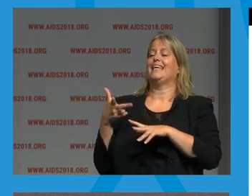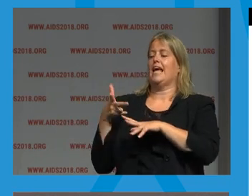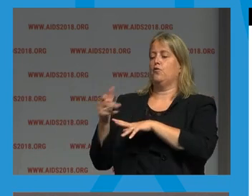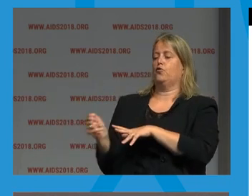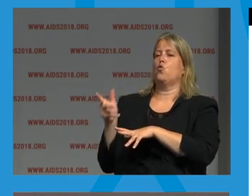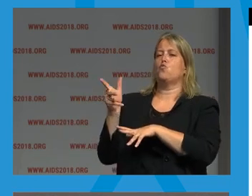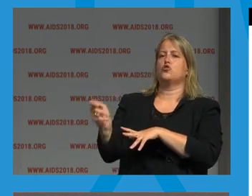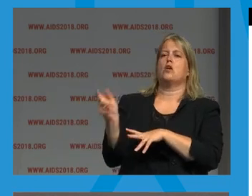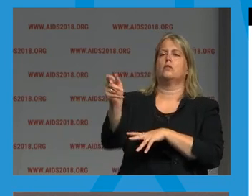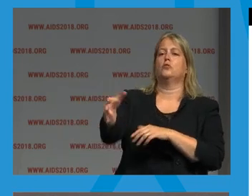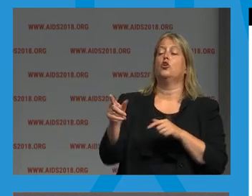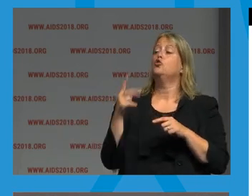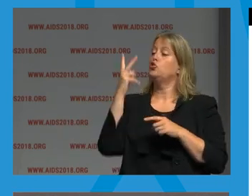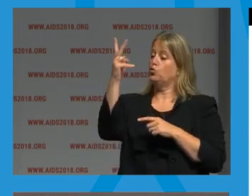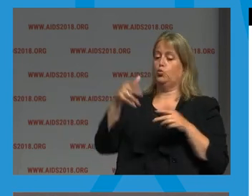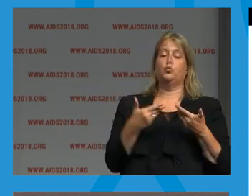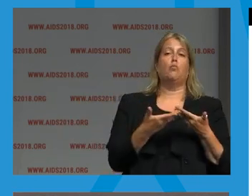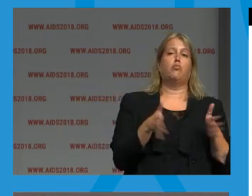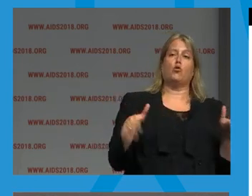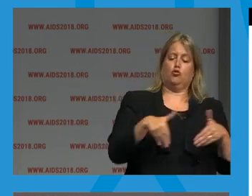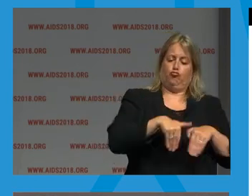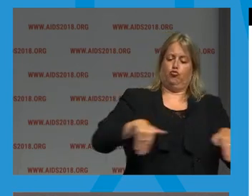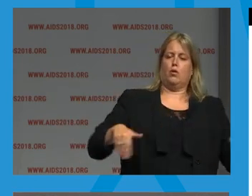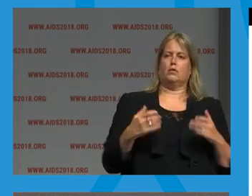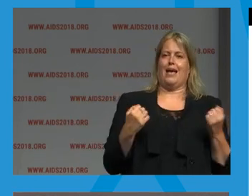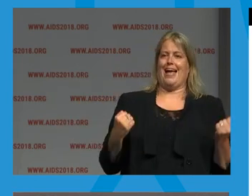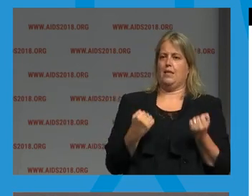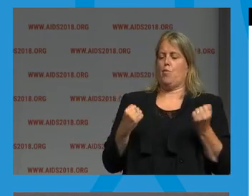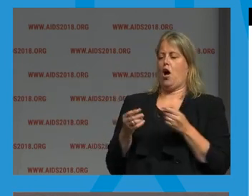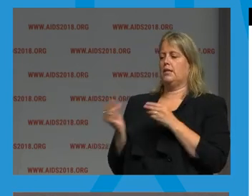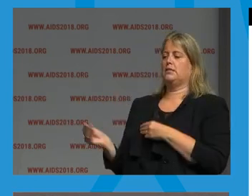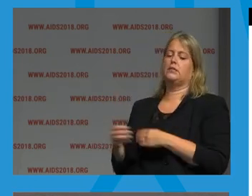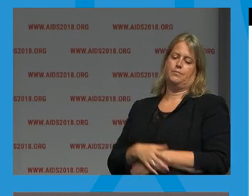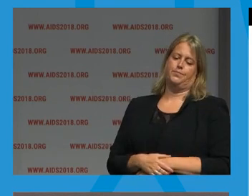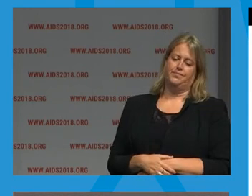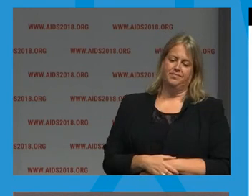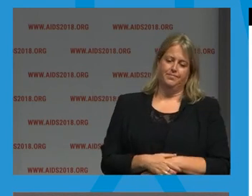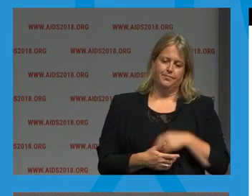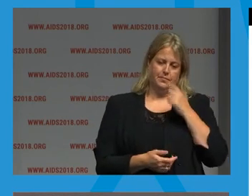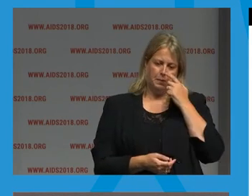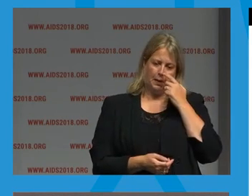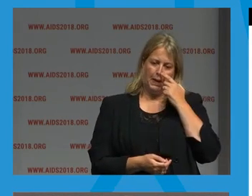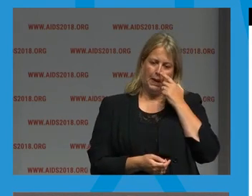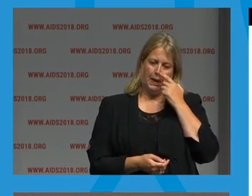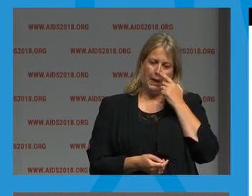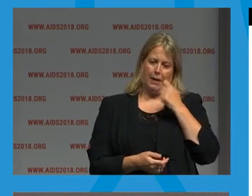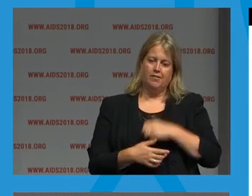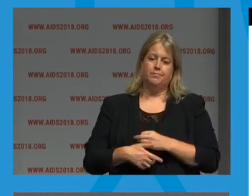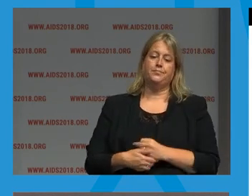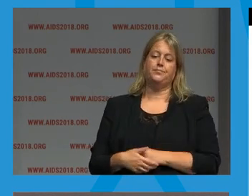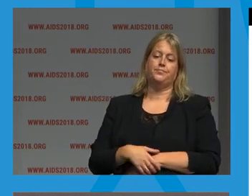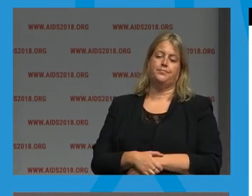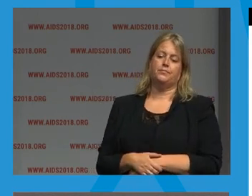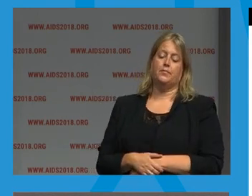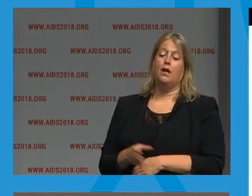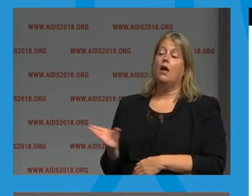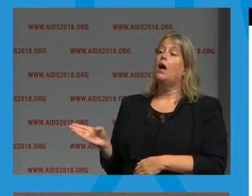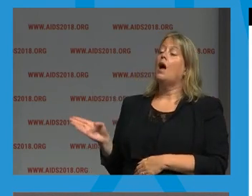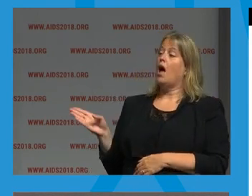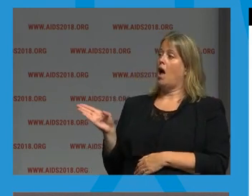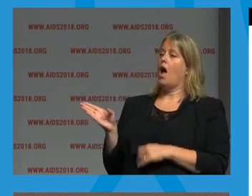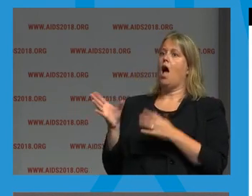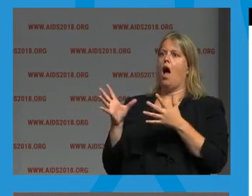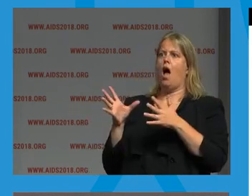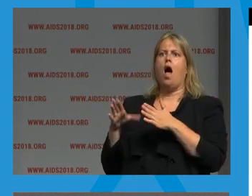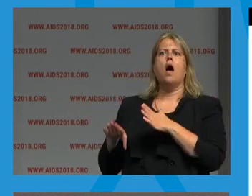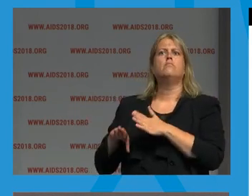two powerful broadly neutralizing antibodies, 3B and C117 and 10-1074. And in a very